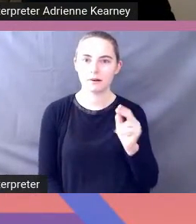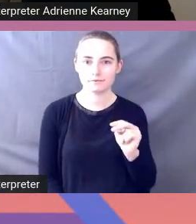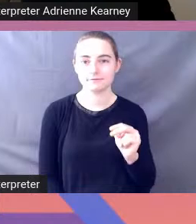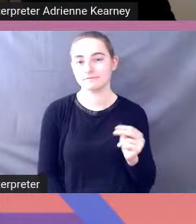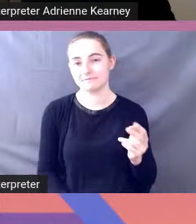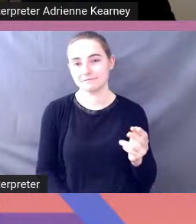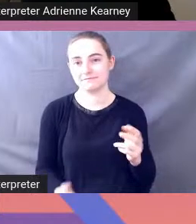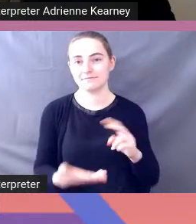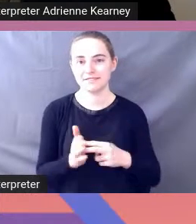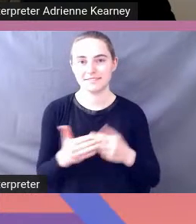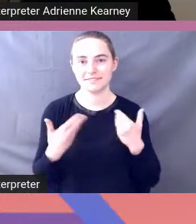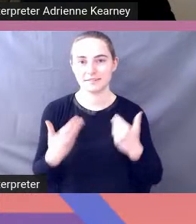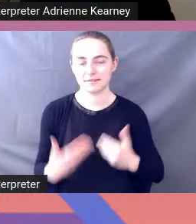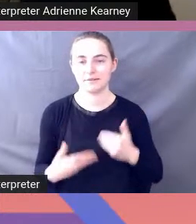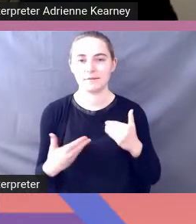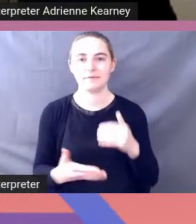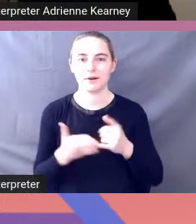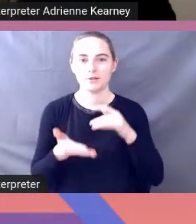art student.